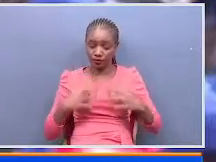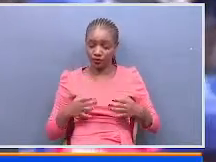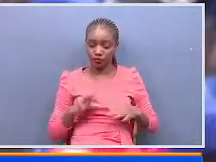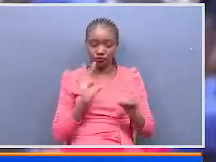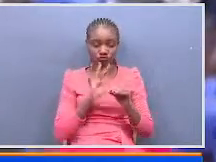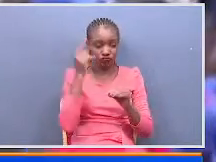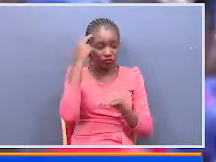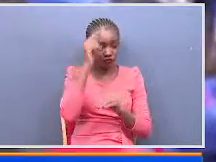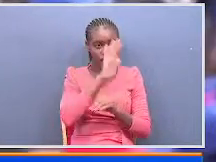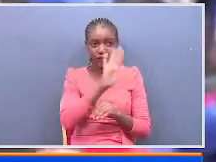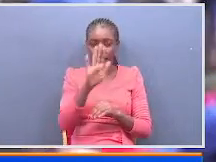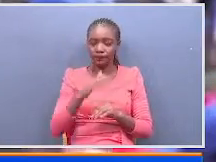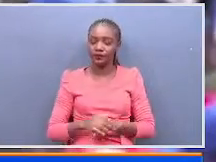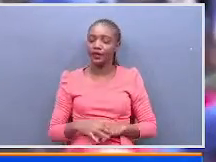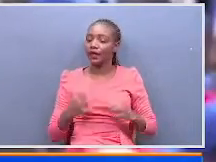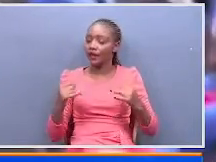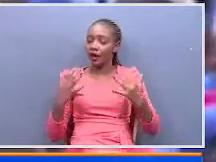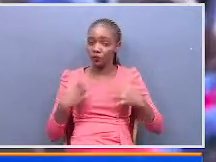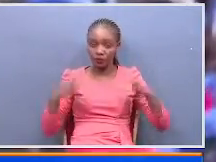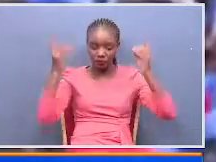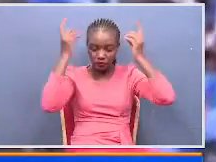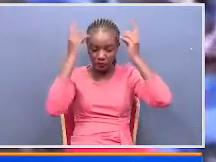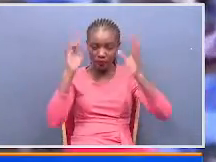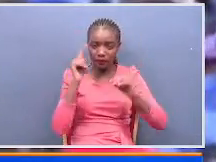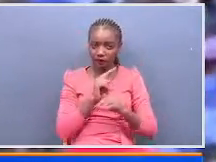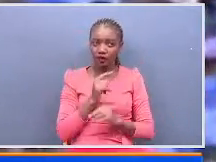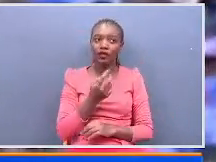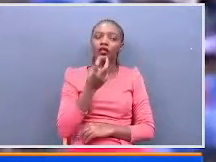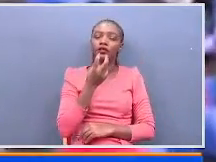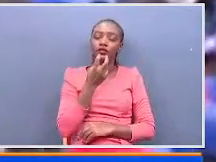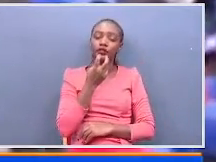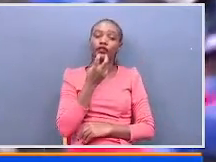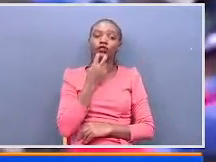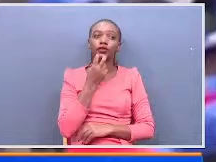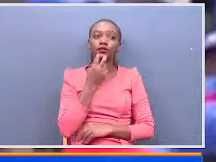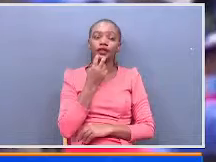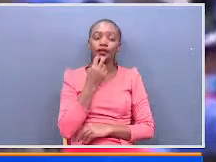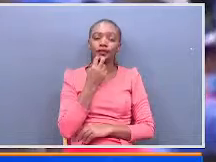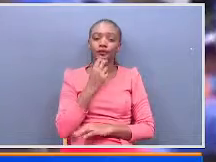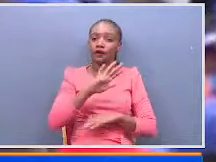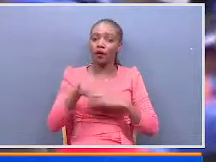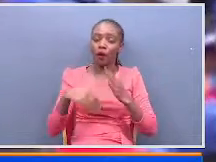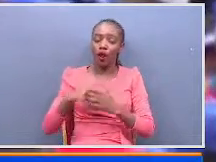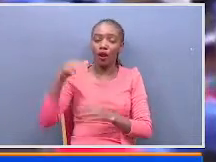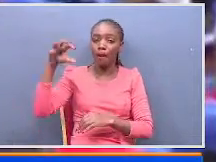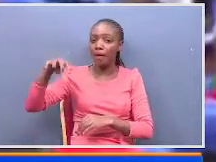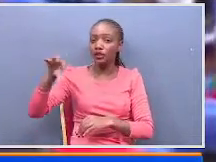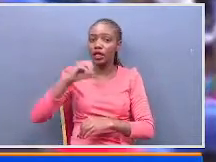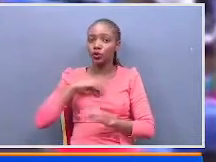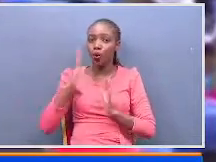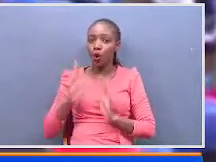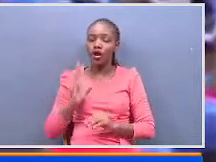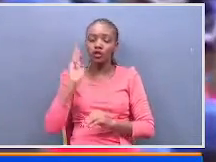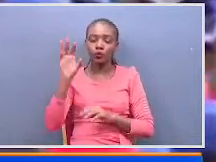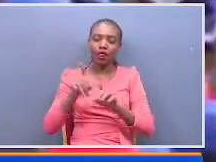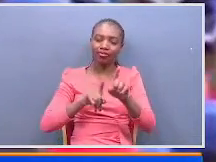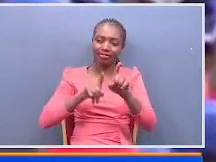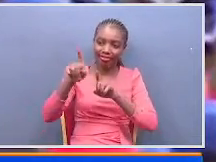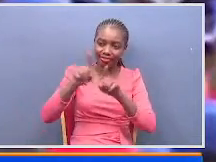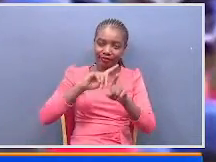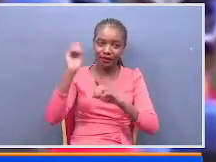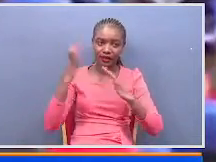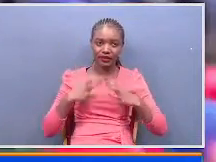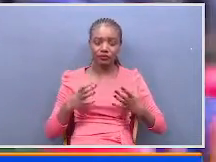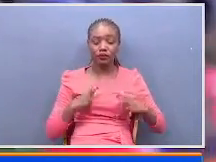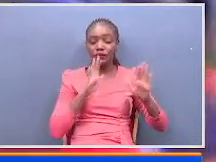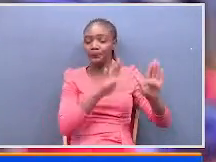kwa kauli moja kwamba siku ya Jumanne wana matatu owners watabeba wa Kenya wakampigia